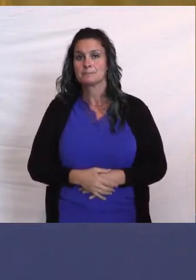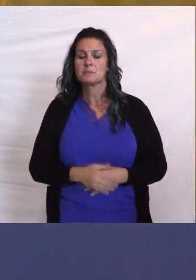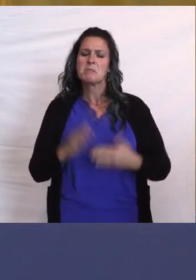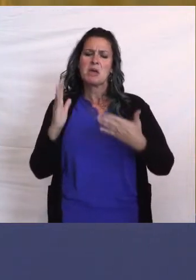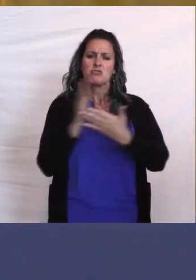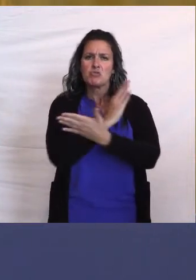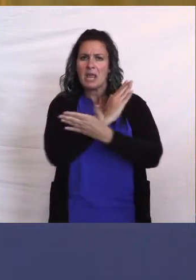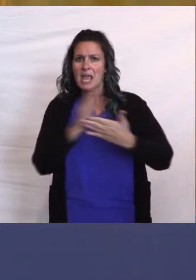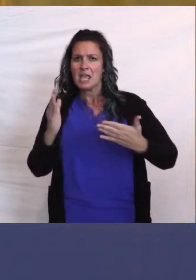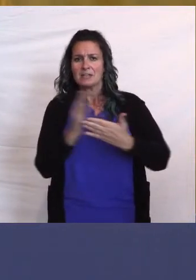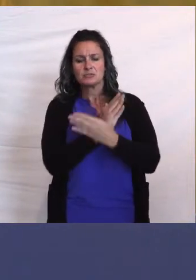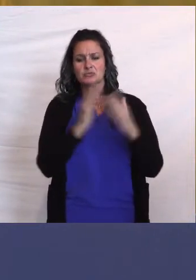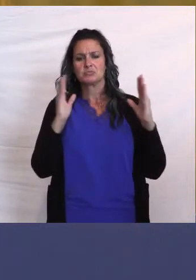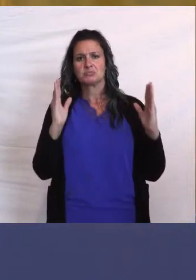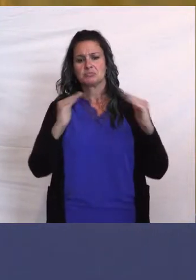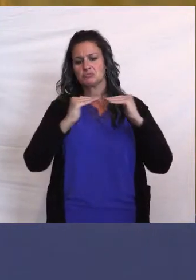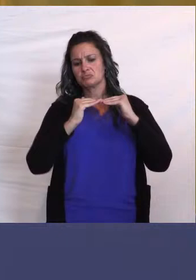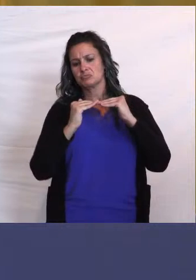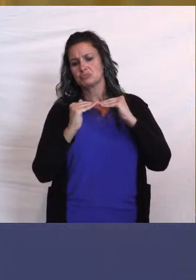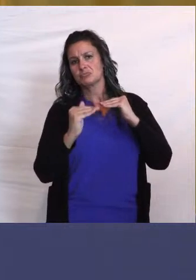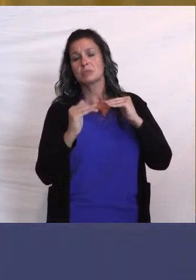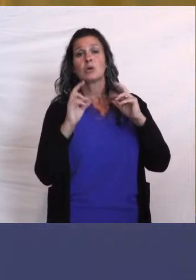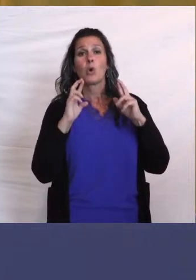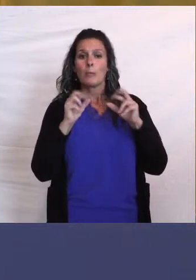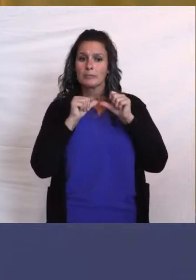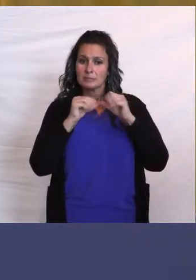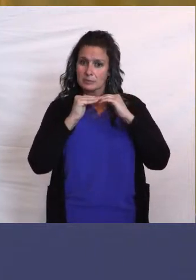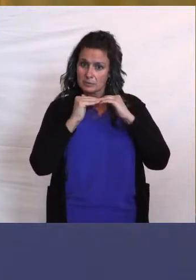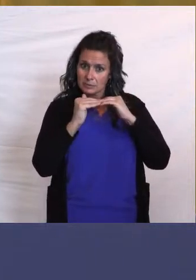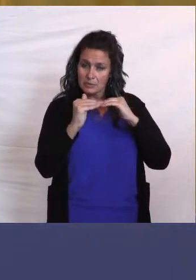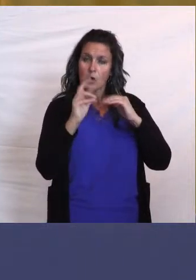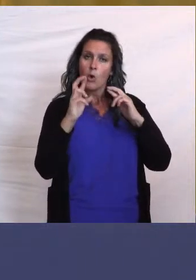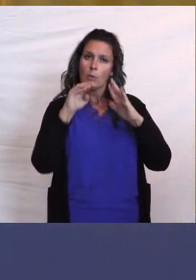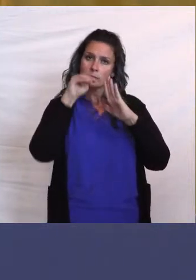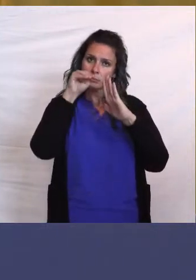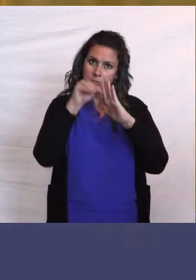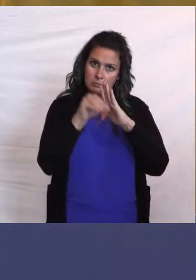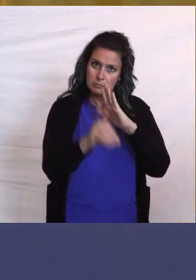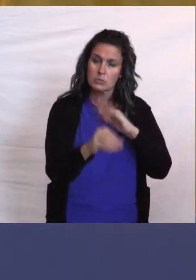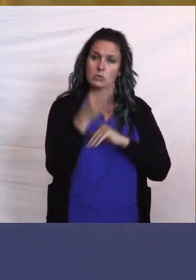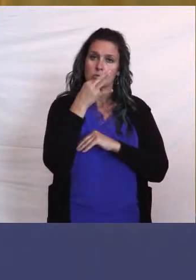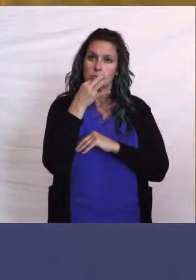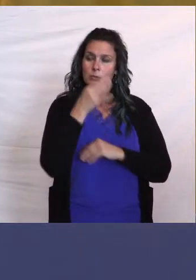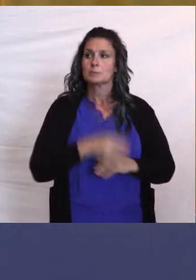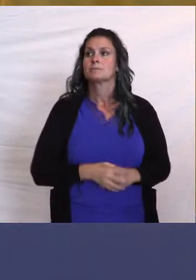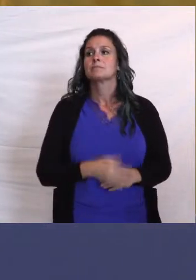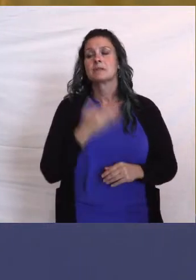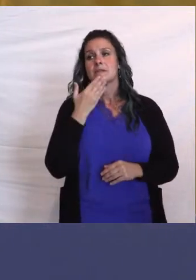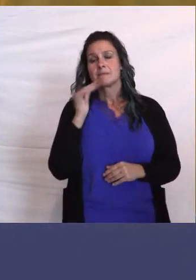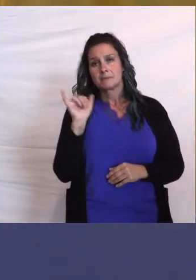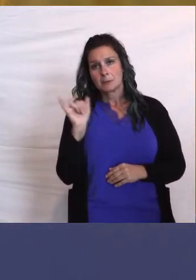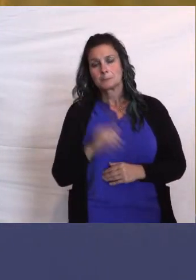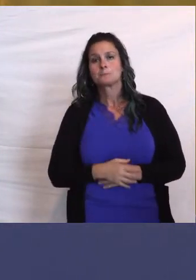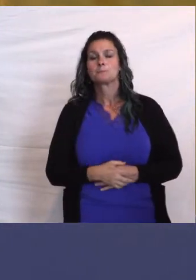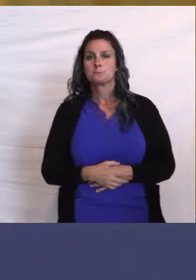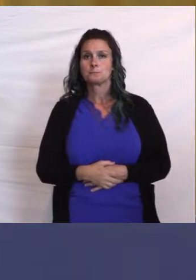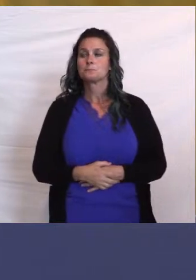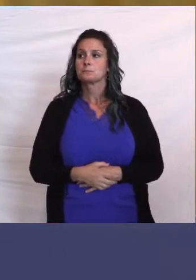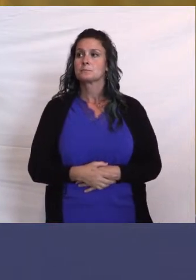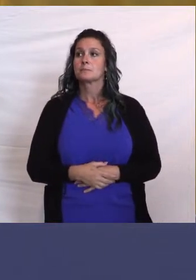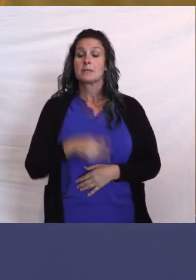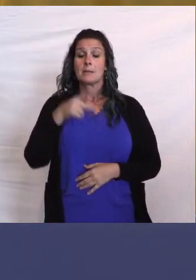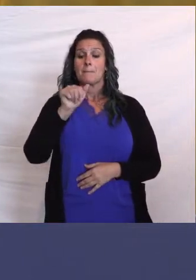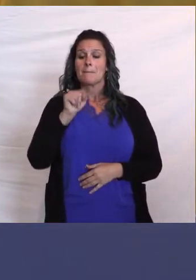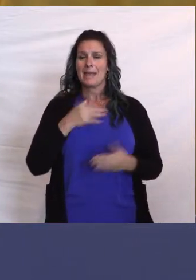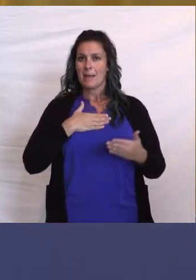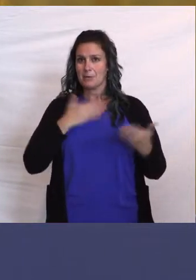range. Let's hope they start to not just be in a range, but that they start to come off. Thank you, as always, for everything. Pat, good to have you. We